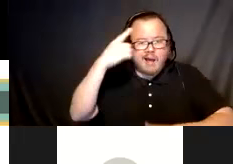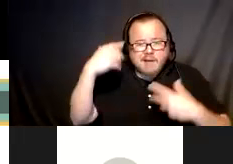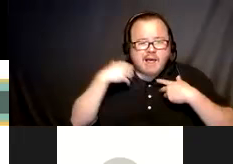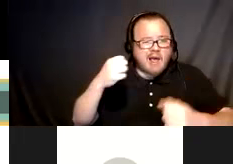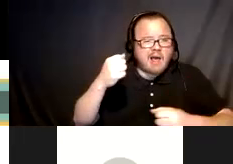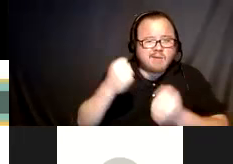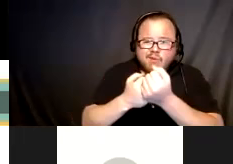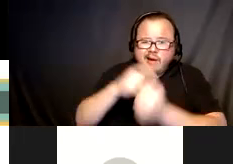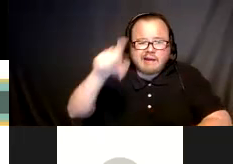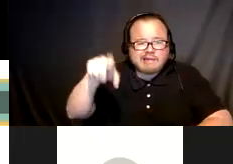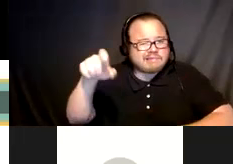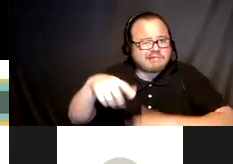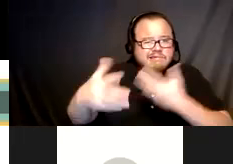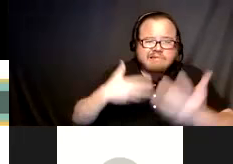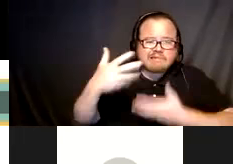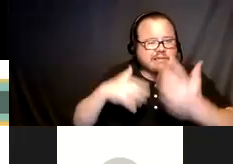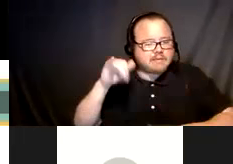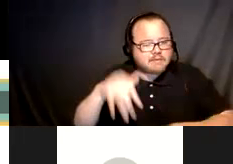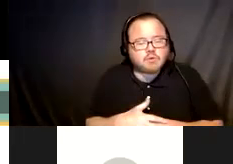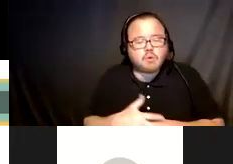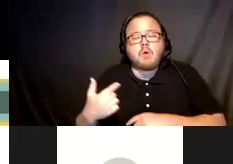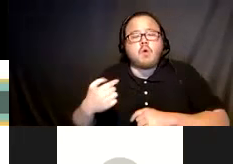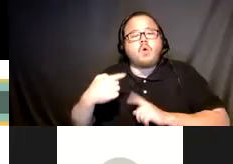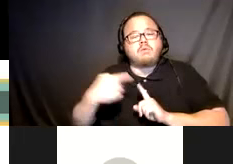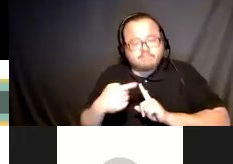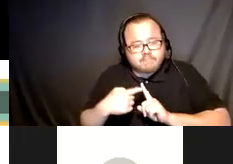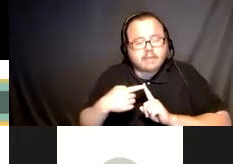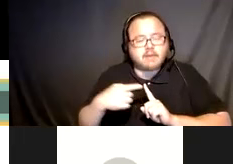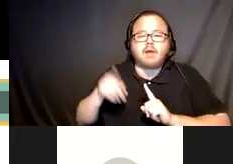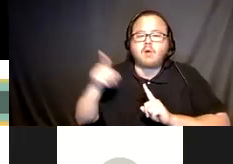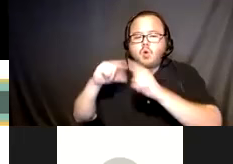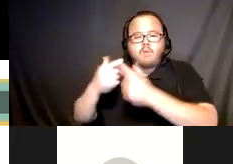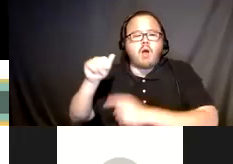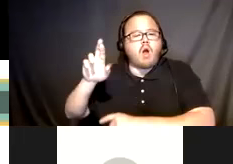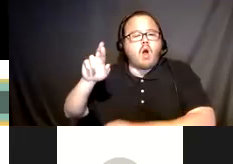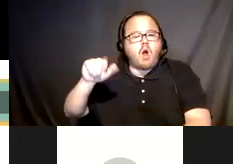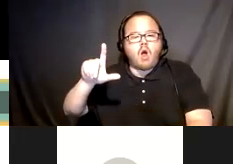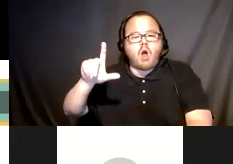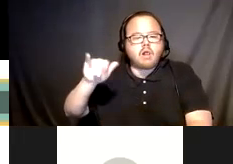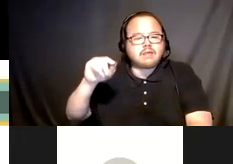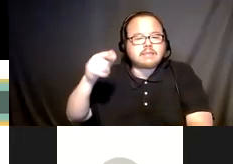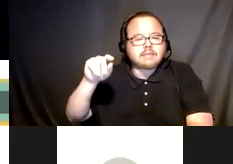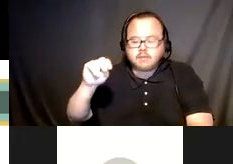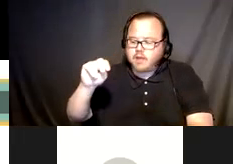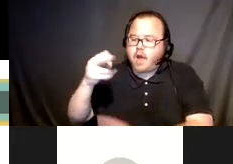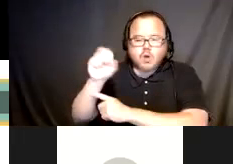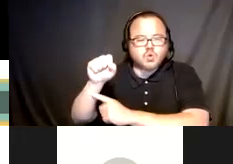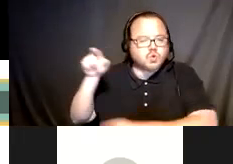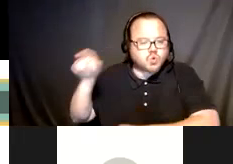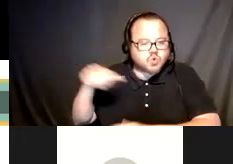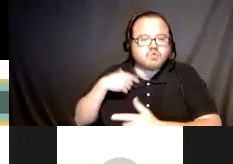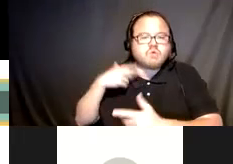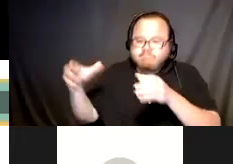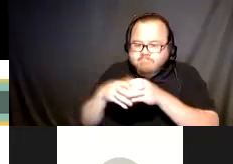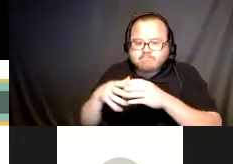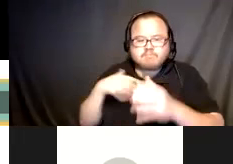on campus. So myself and a group at Arlington High School, we teamed together and we went through the process of getting NAMI